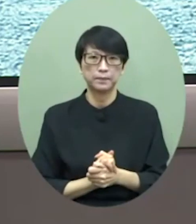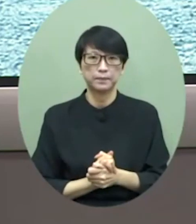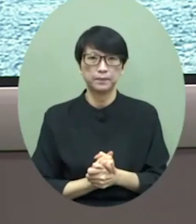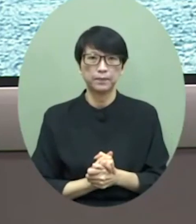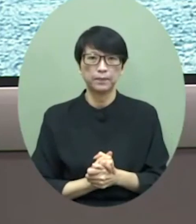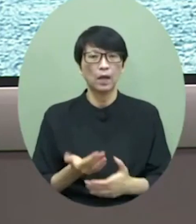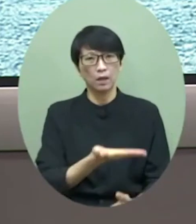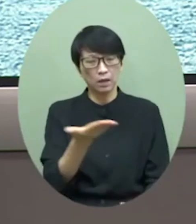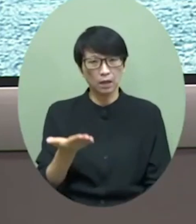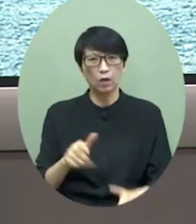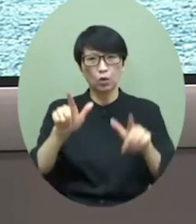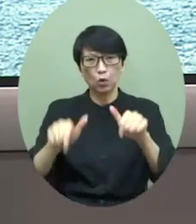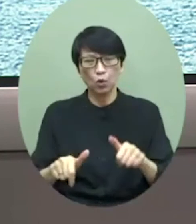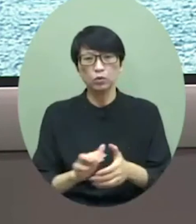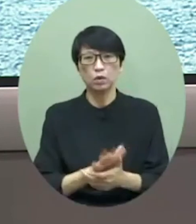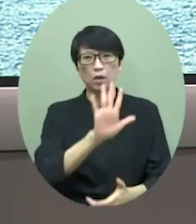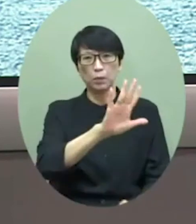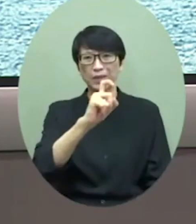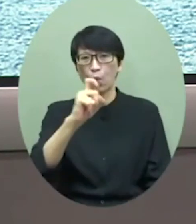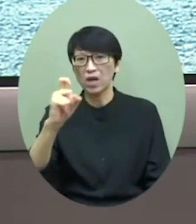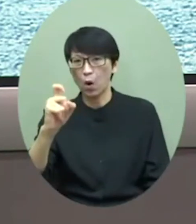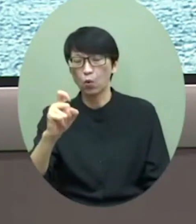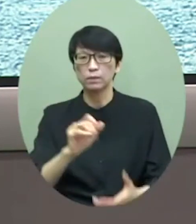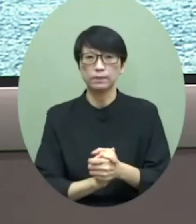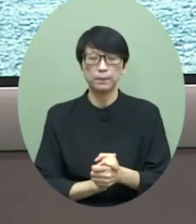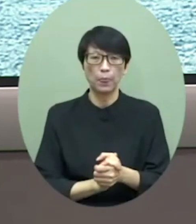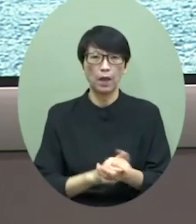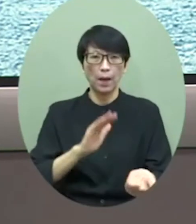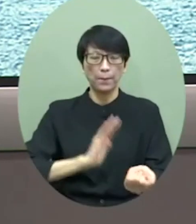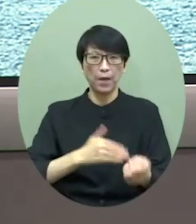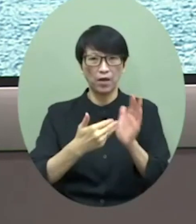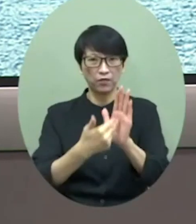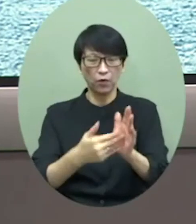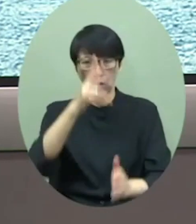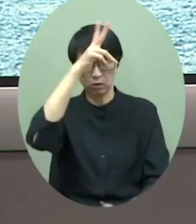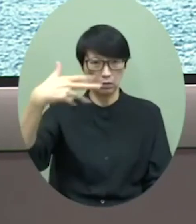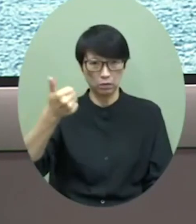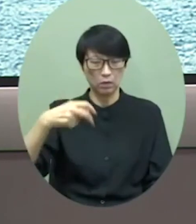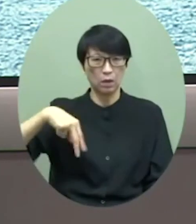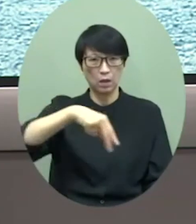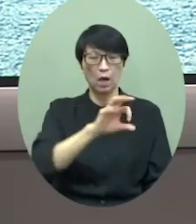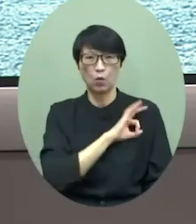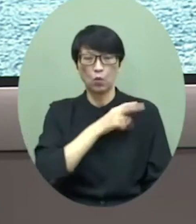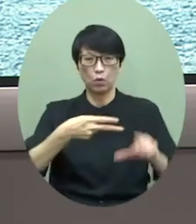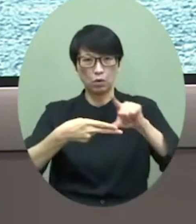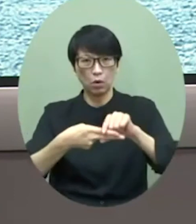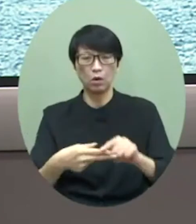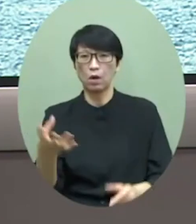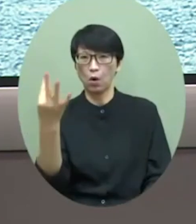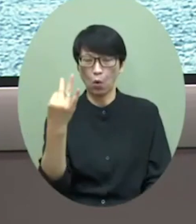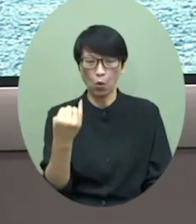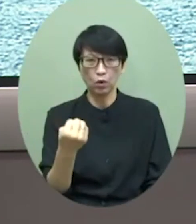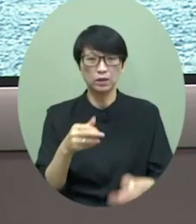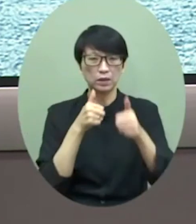provisions, and again, it would lead to legal challenge. And of course, you're familiar with Cap 599, that is during an